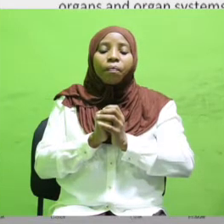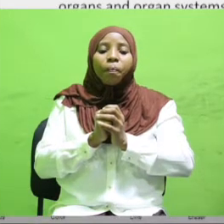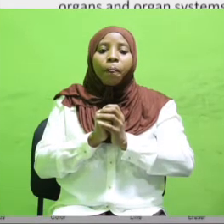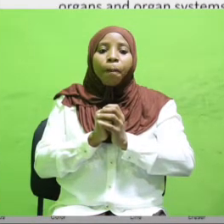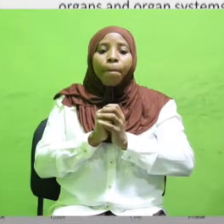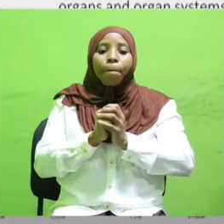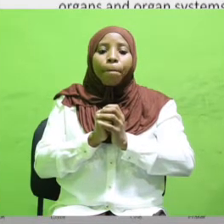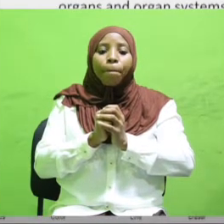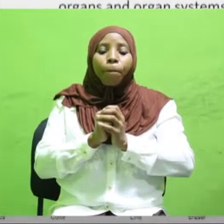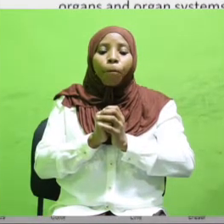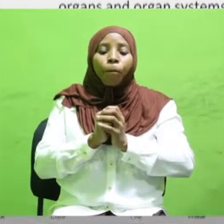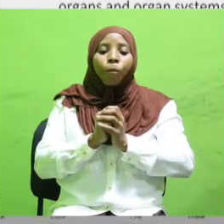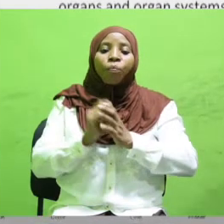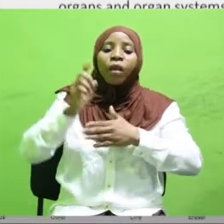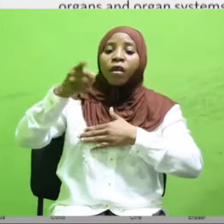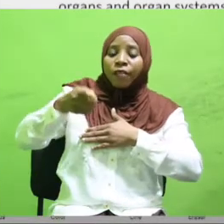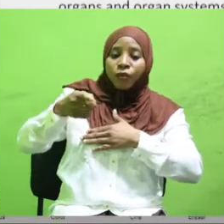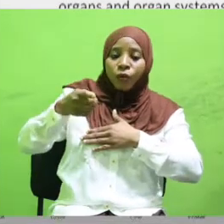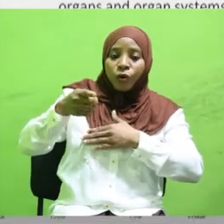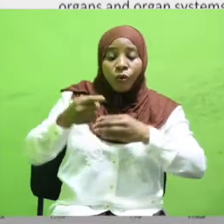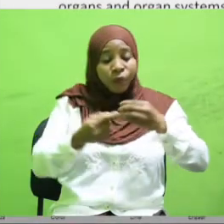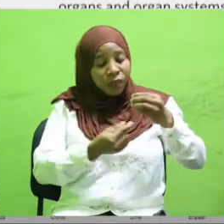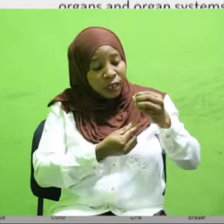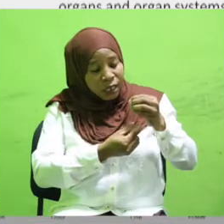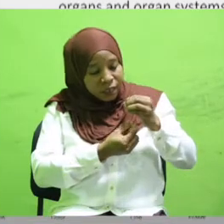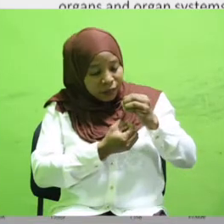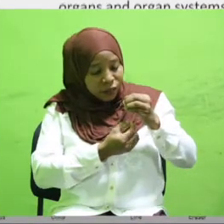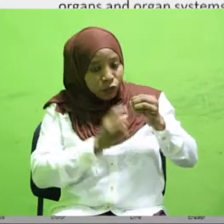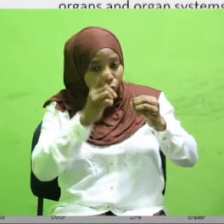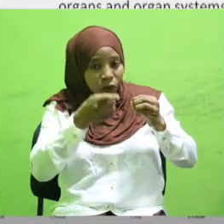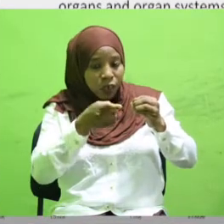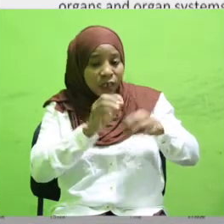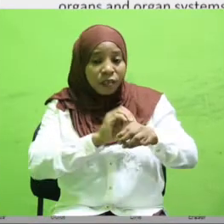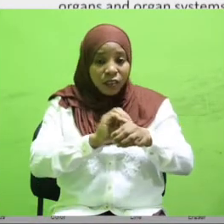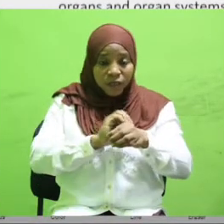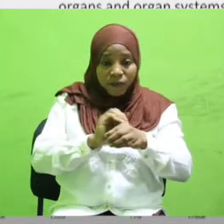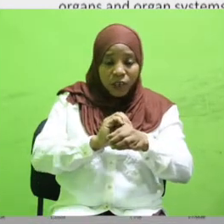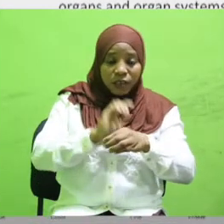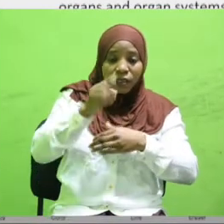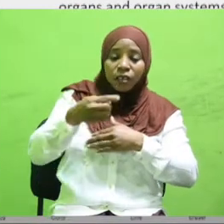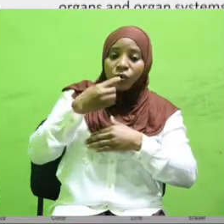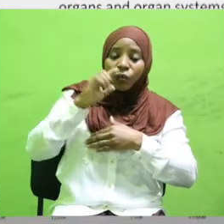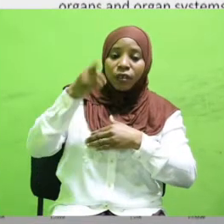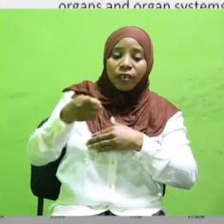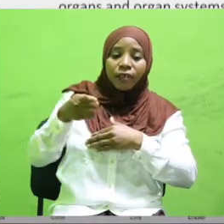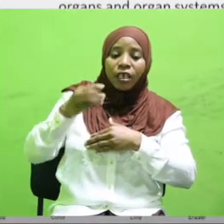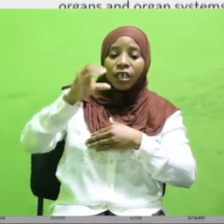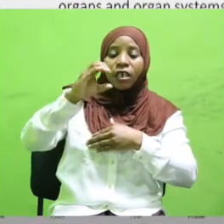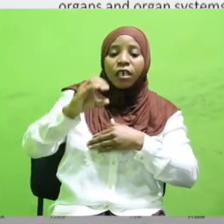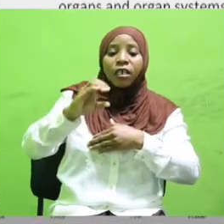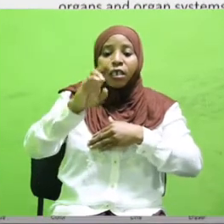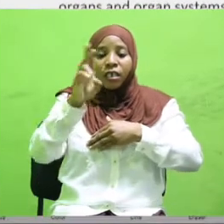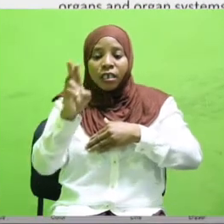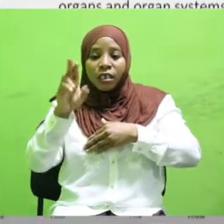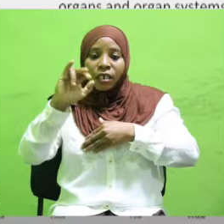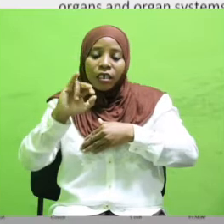So the cell wall in a fungus is made up of chitin, while the cell wall in